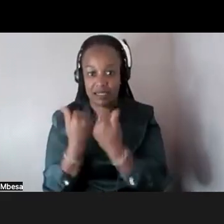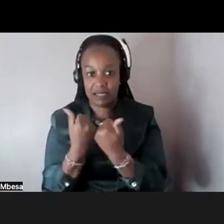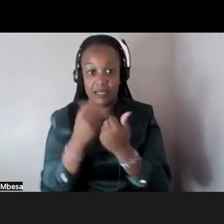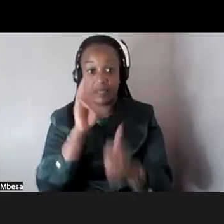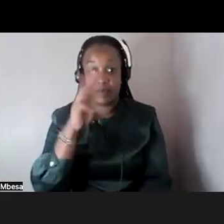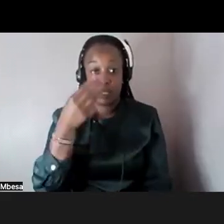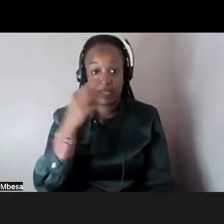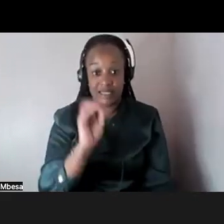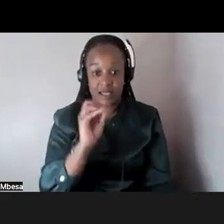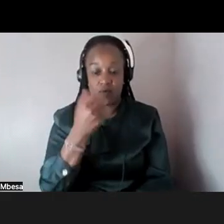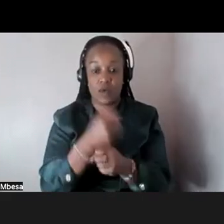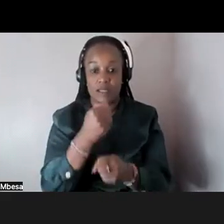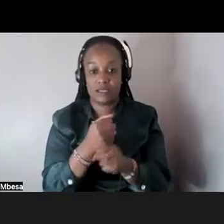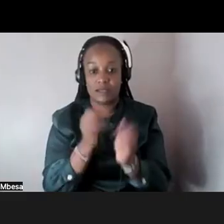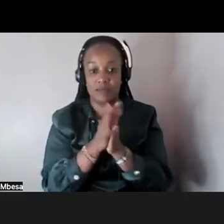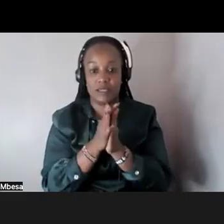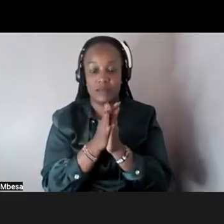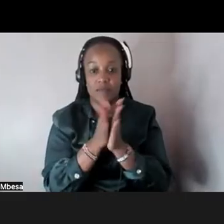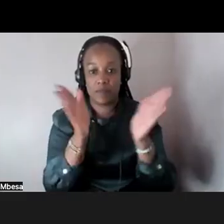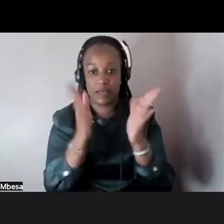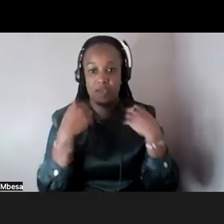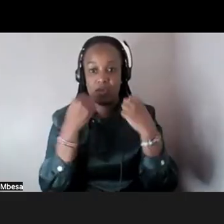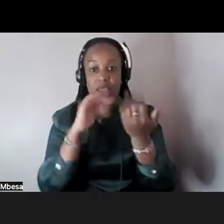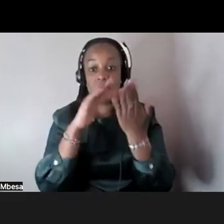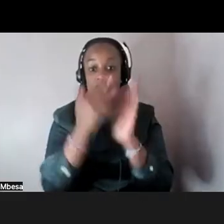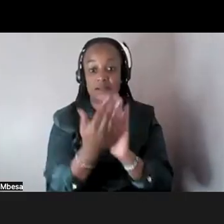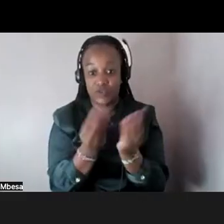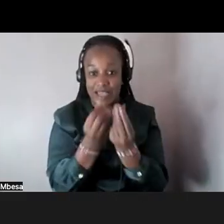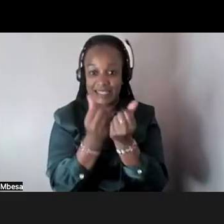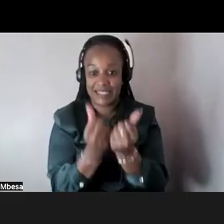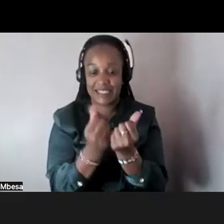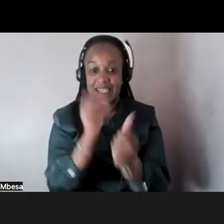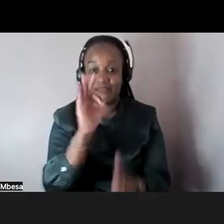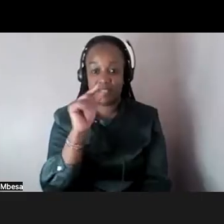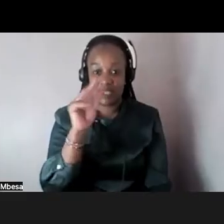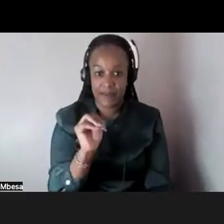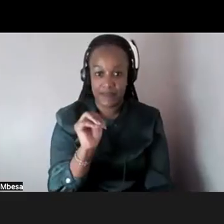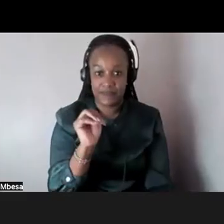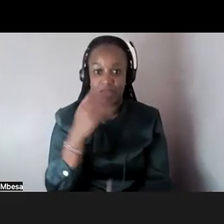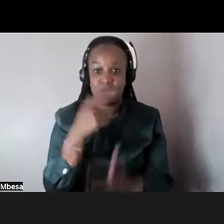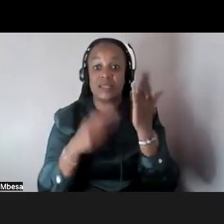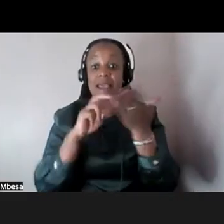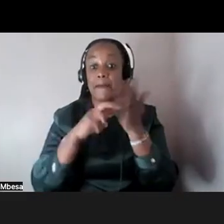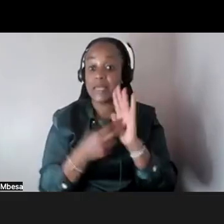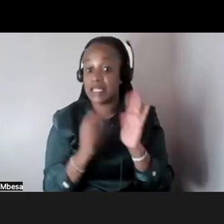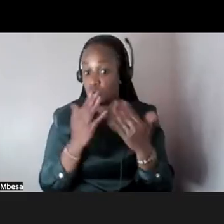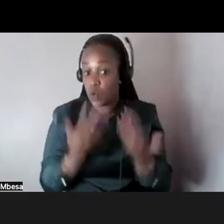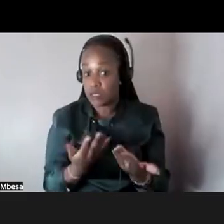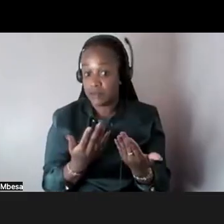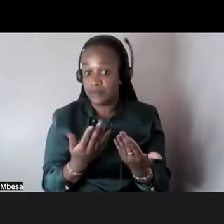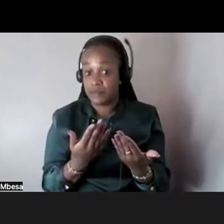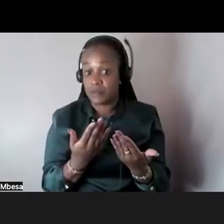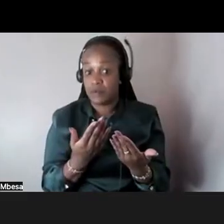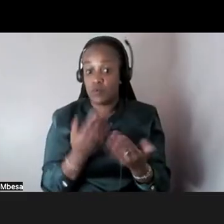a public health approach to address female genital mutilation. And what I mean by that is like we do with all health